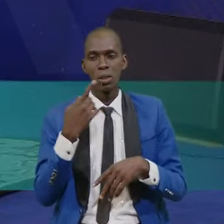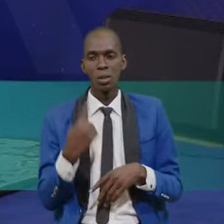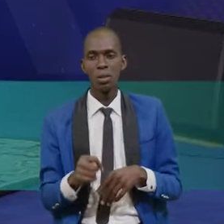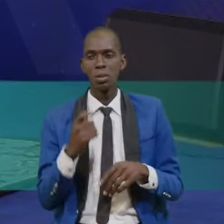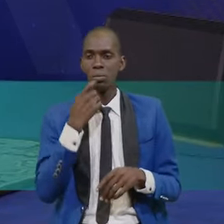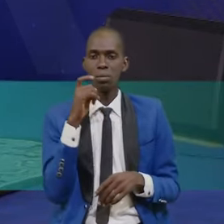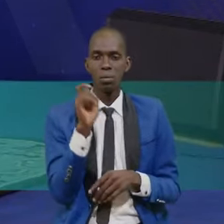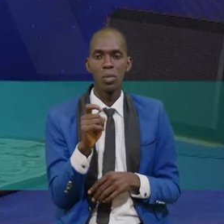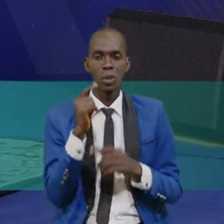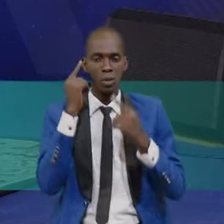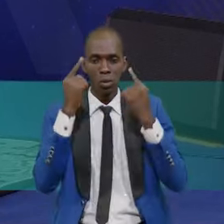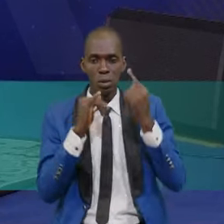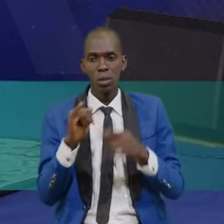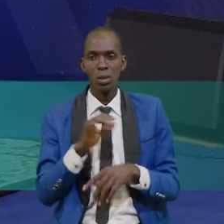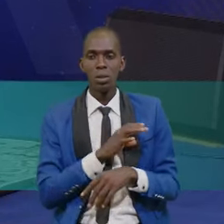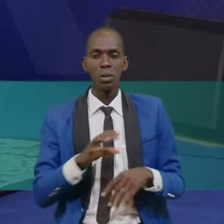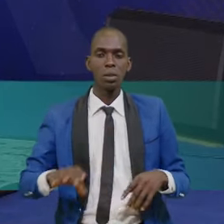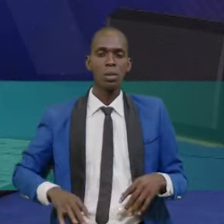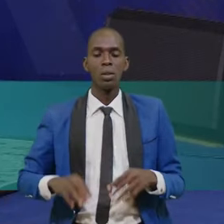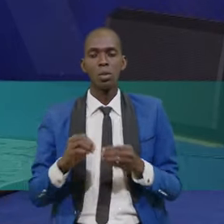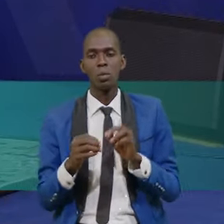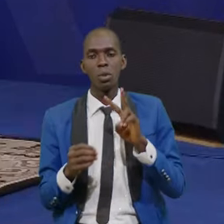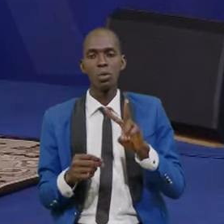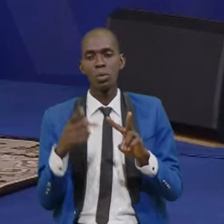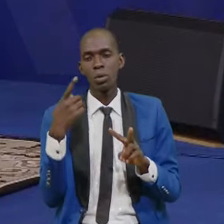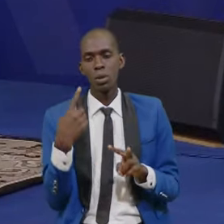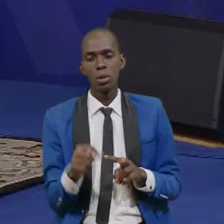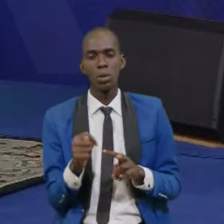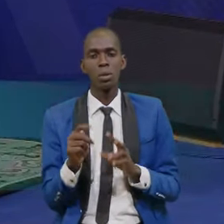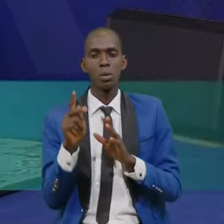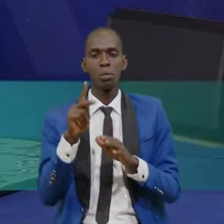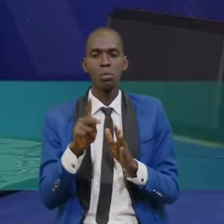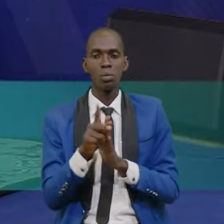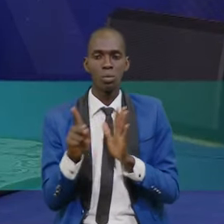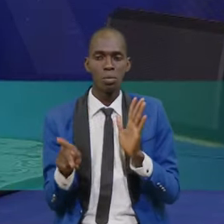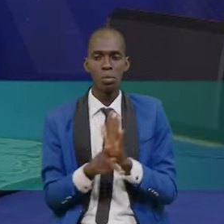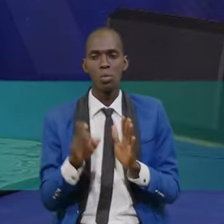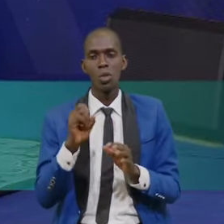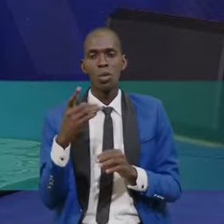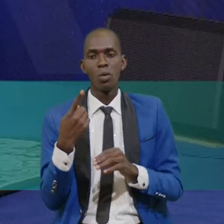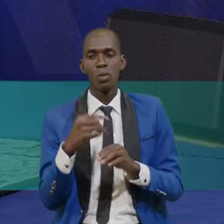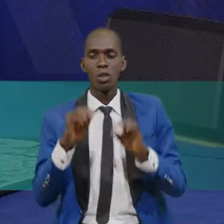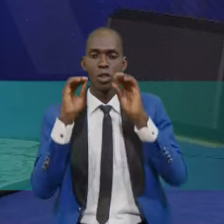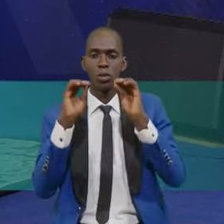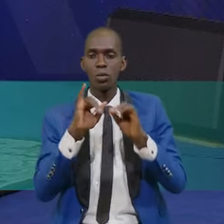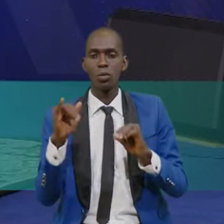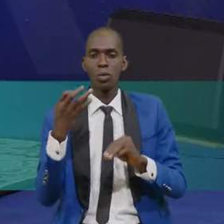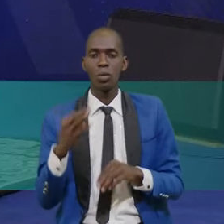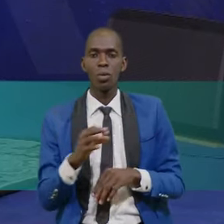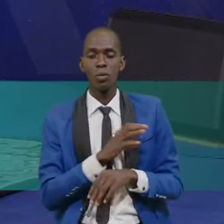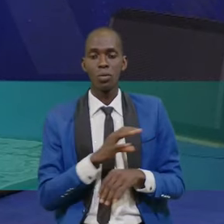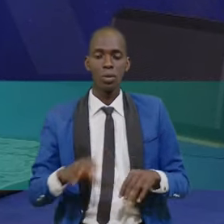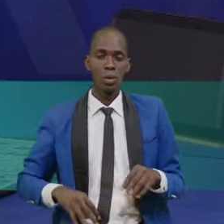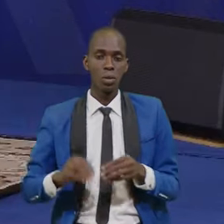Christ. Number two, the principles of the doctrine of Christ. Number three, the